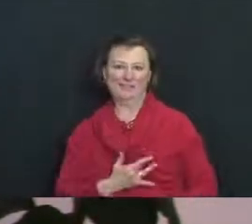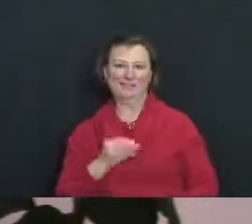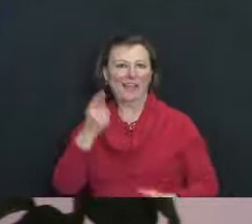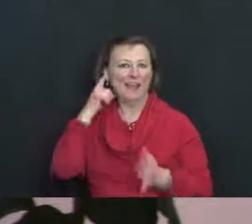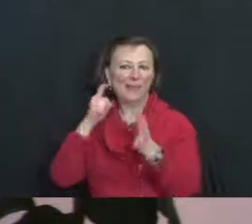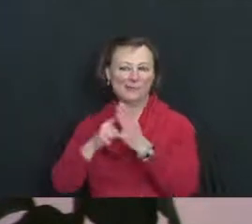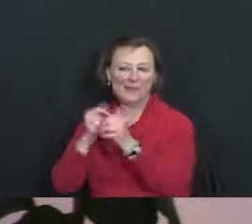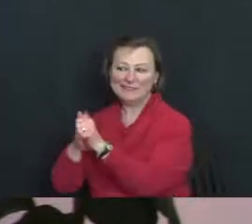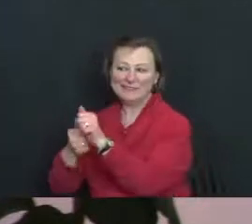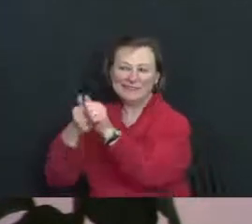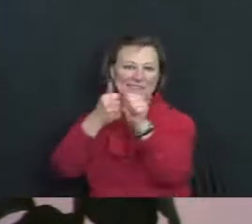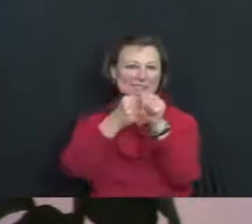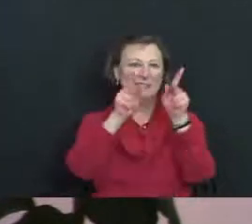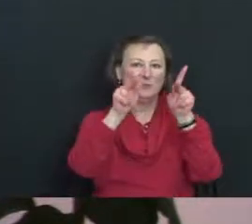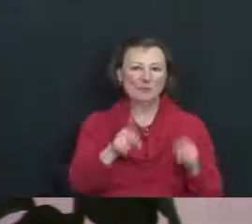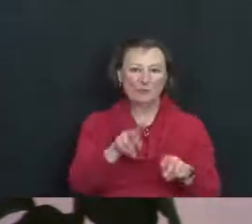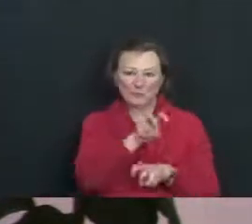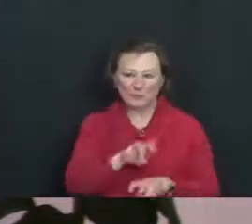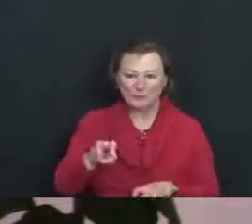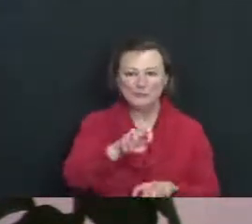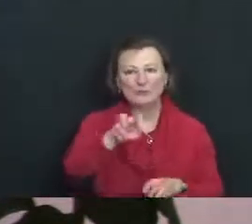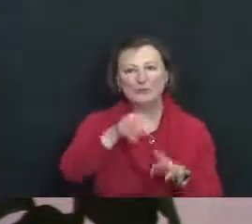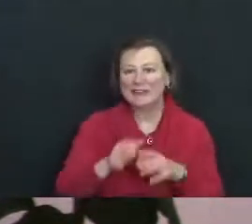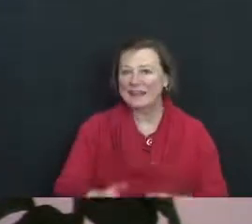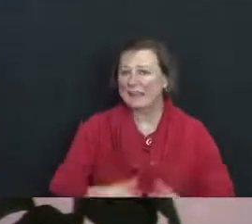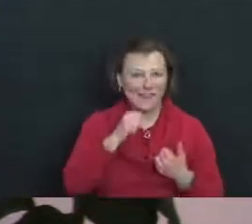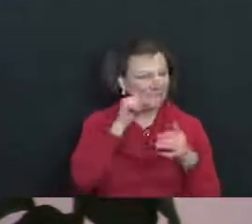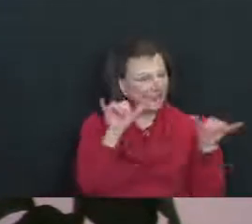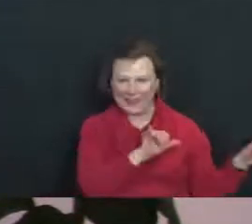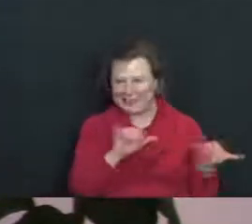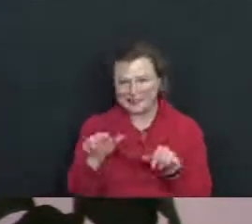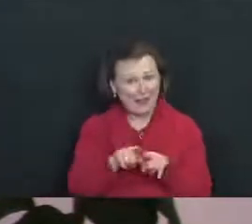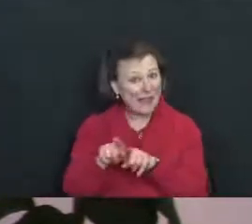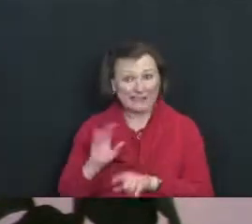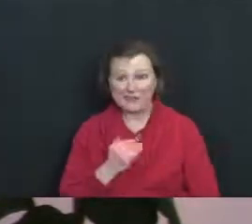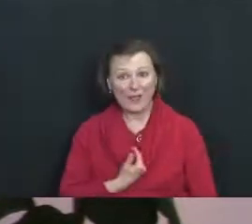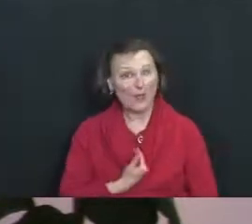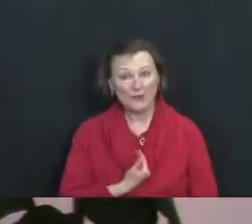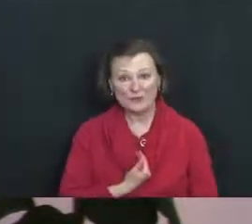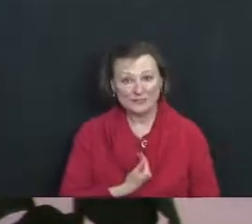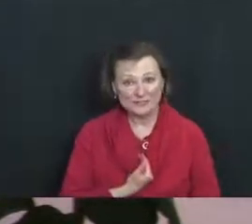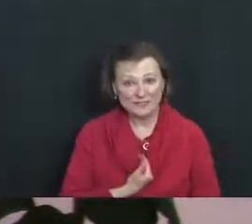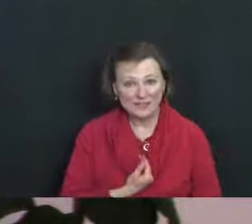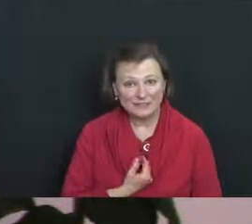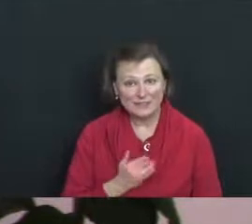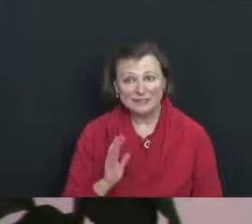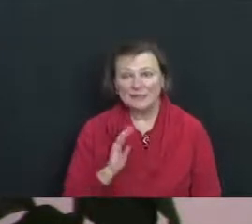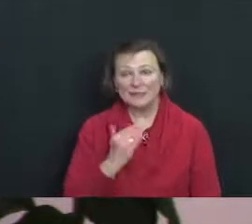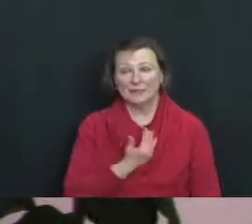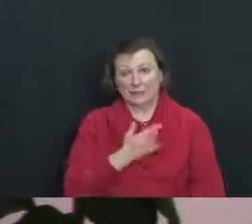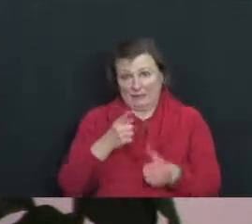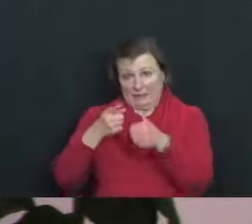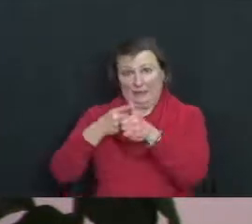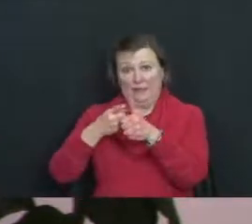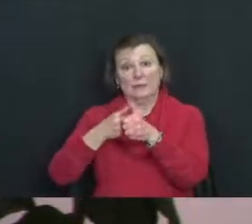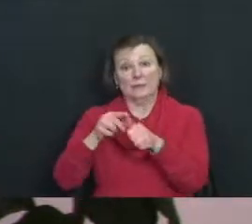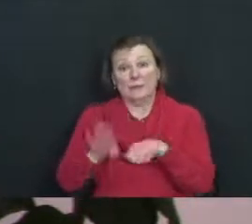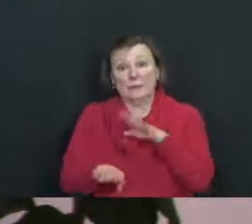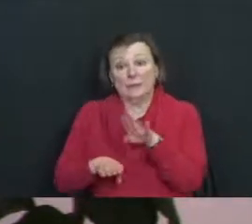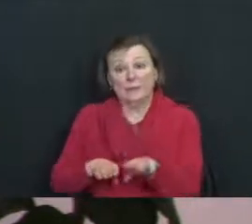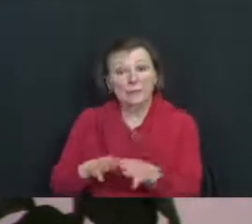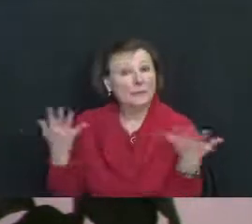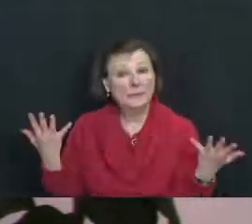that each person's journey in life is not the same as ours, and that our first step is to accept one